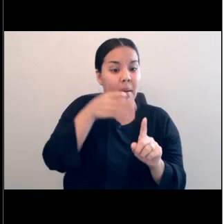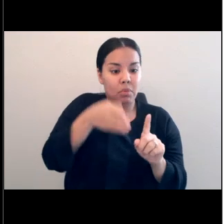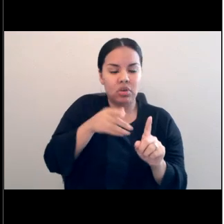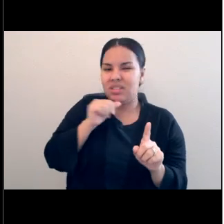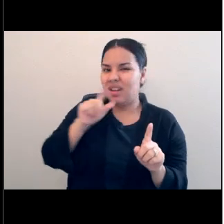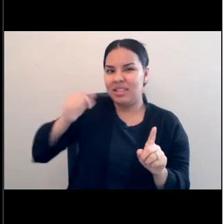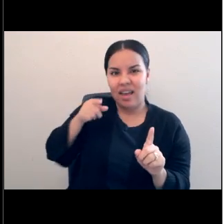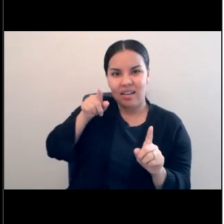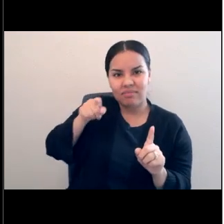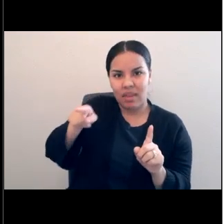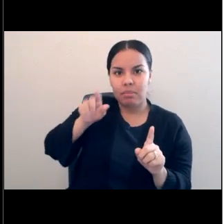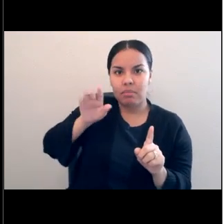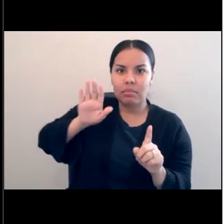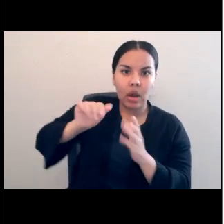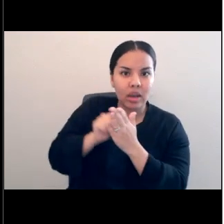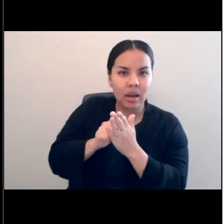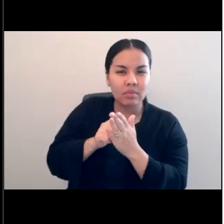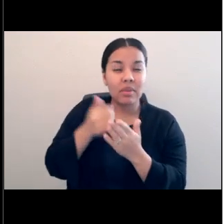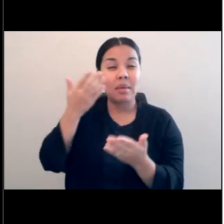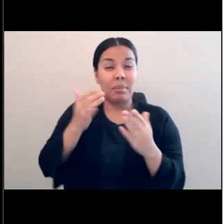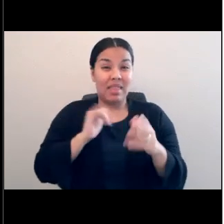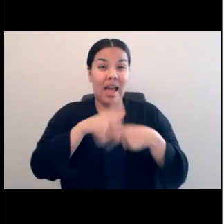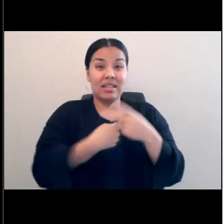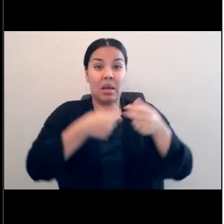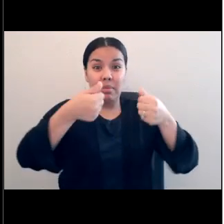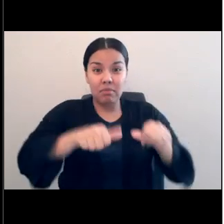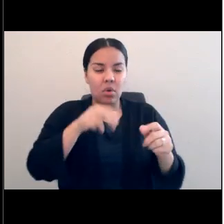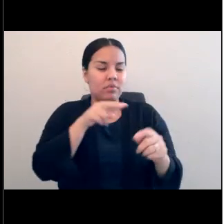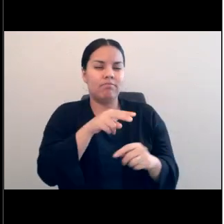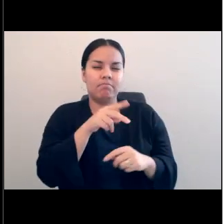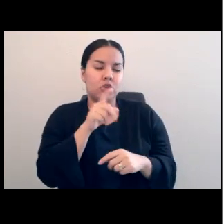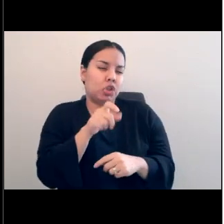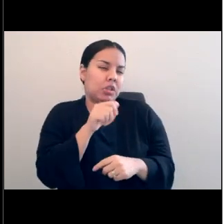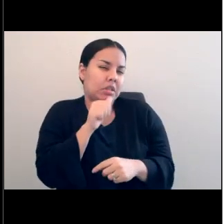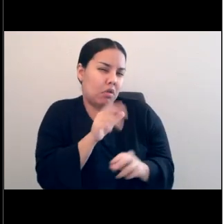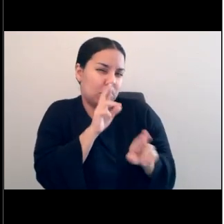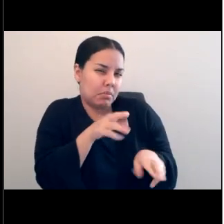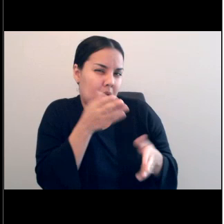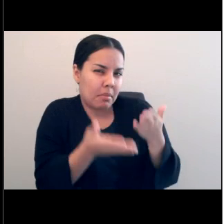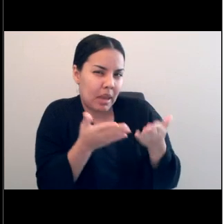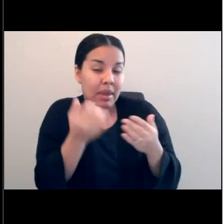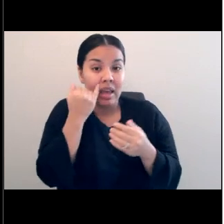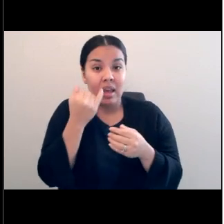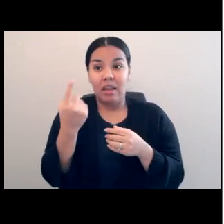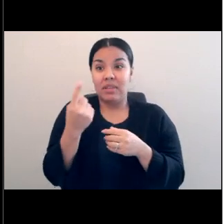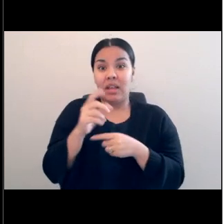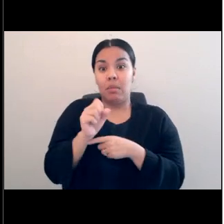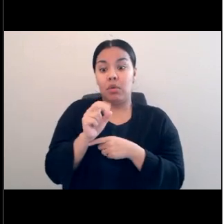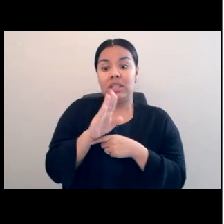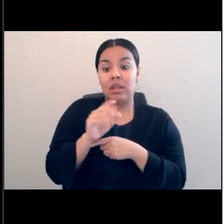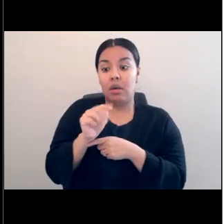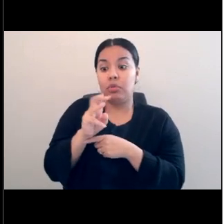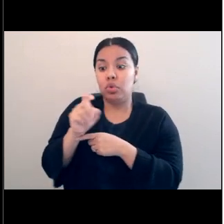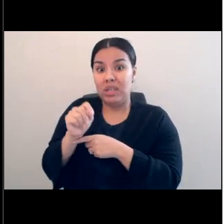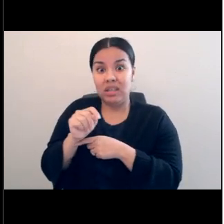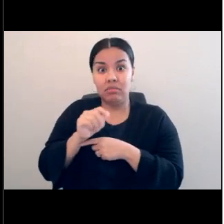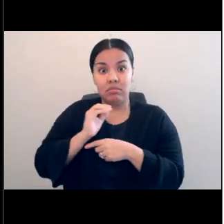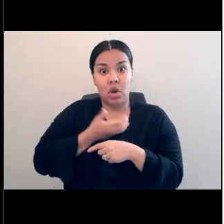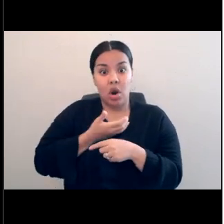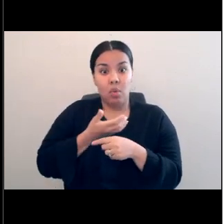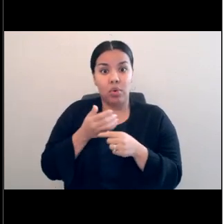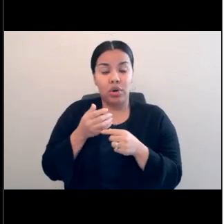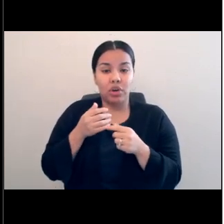maybe you shouldn't respond. So if someone were to subtweet the vocal fries, it would really depend on what the subtweet was, but I